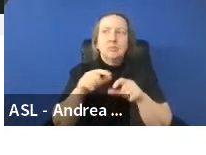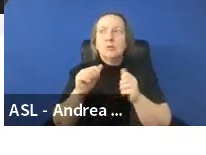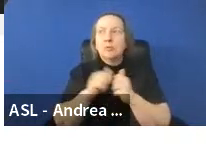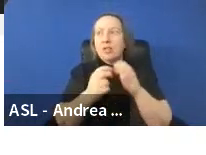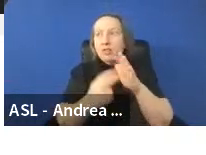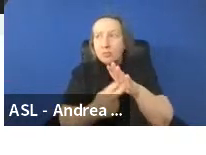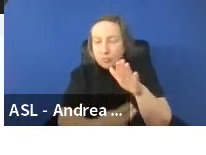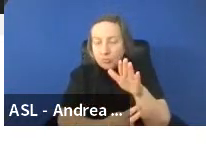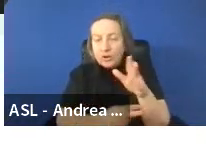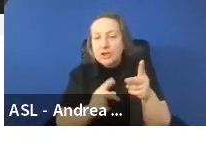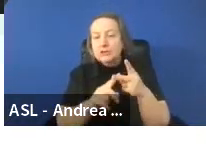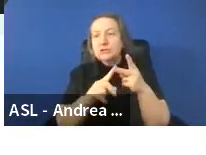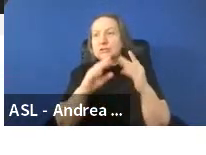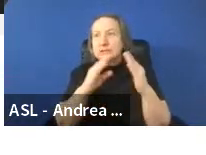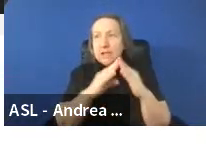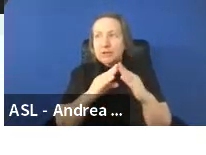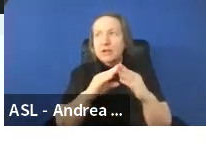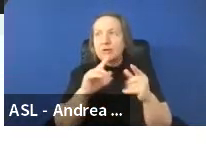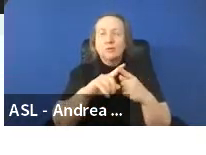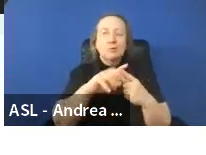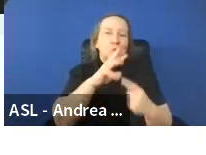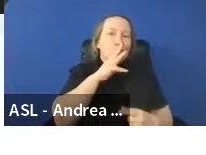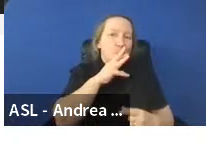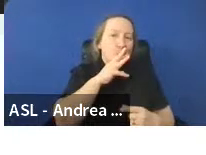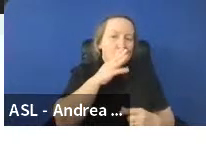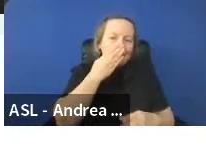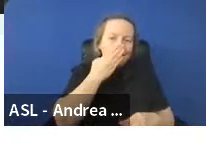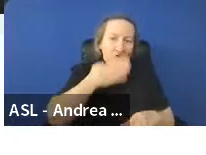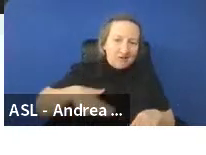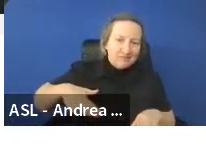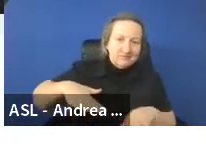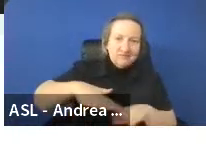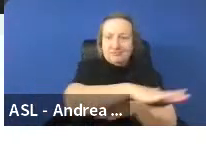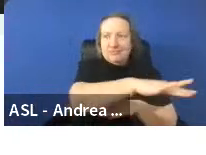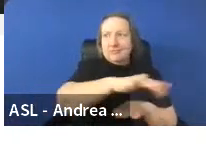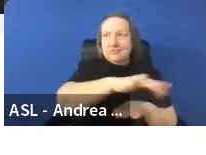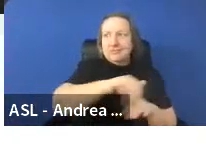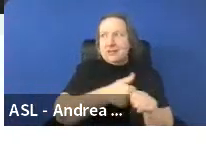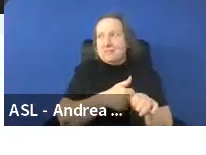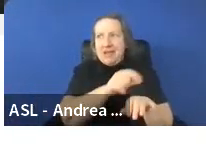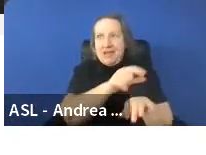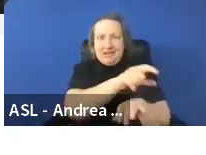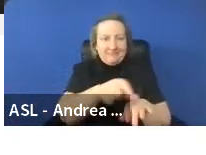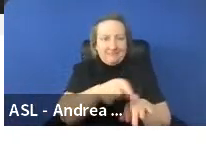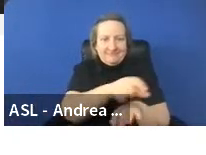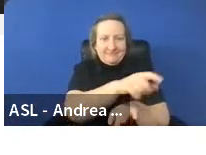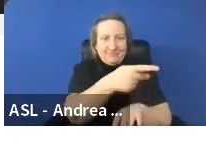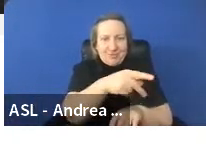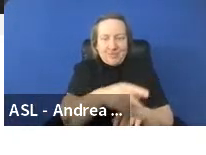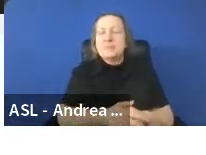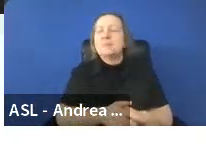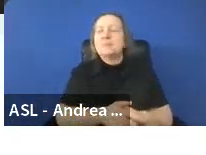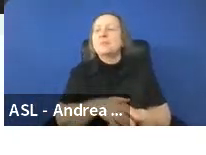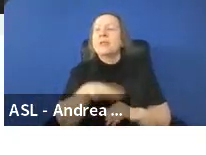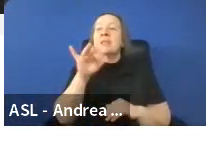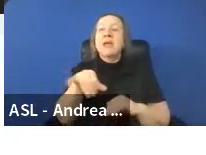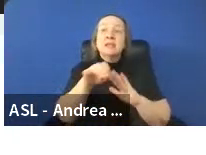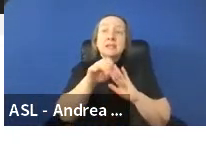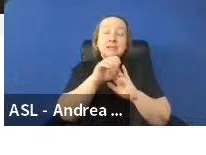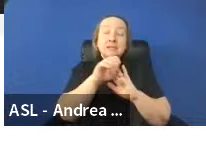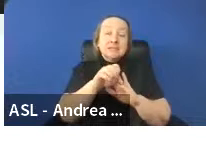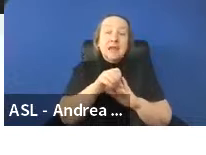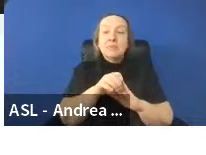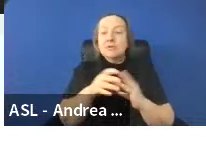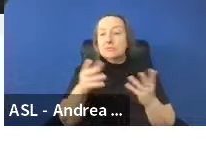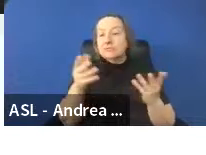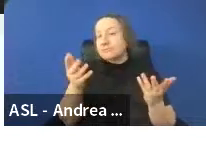or down to the Vancouver waterfront in the background of this photo. So this is an example of the direction we're